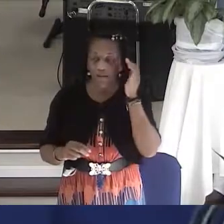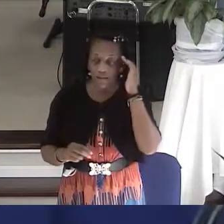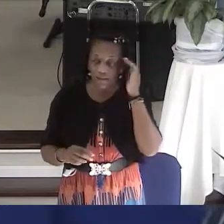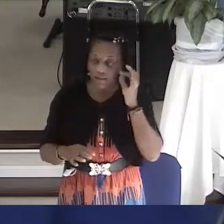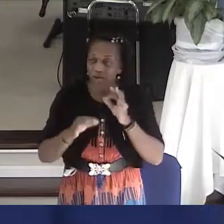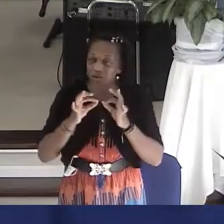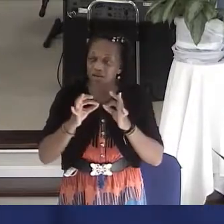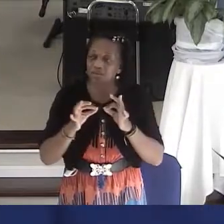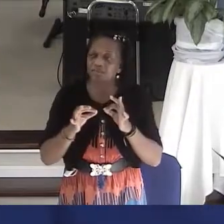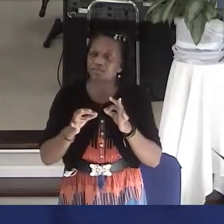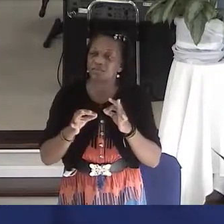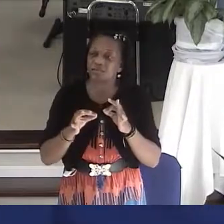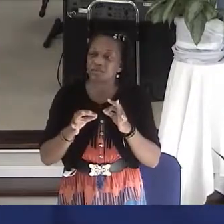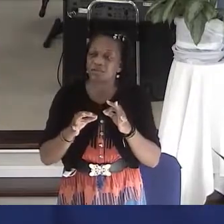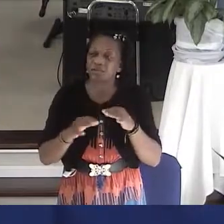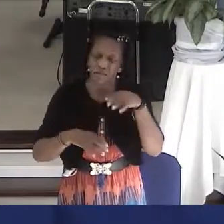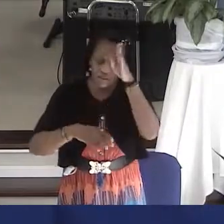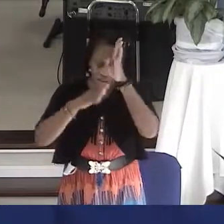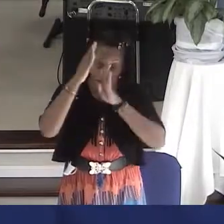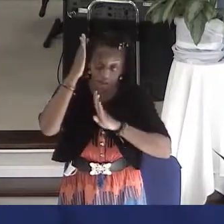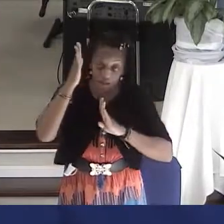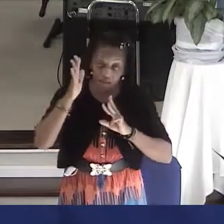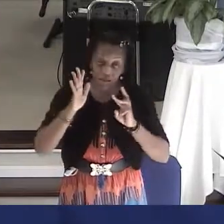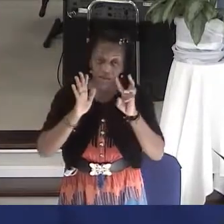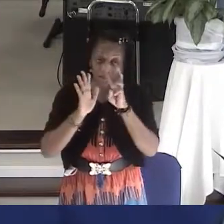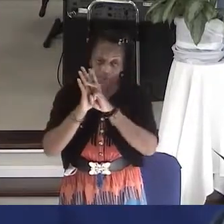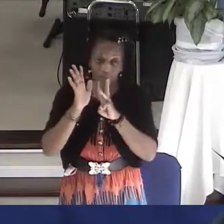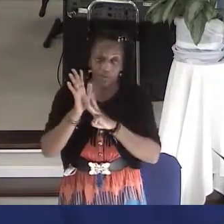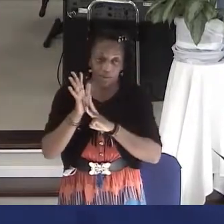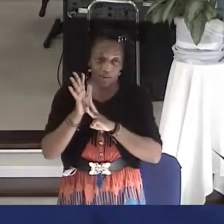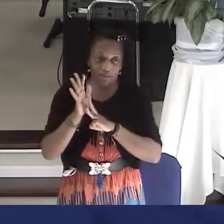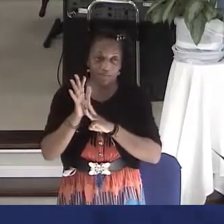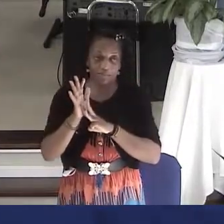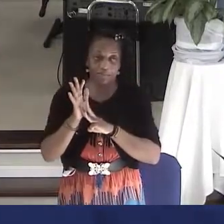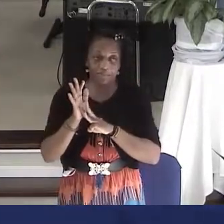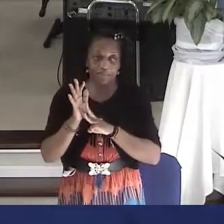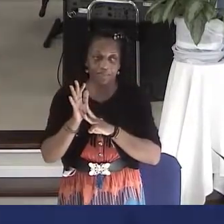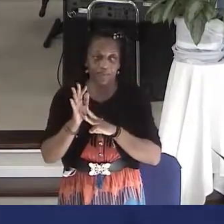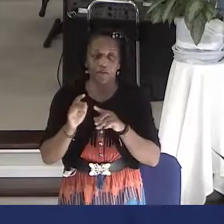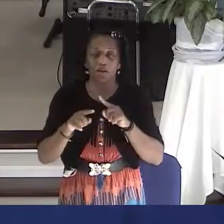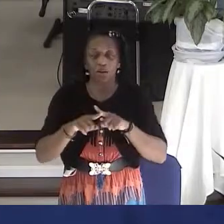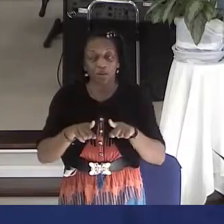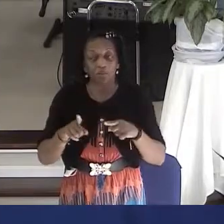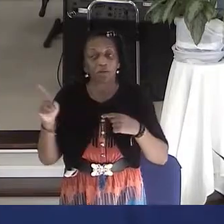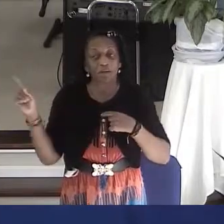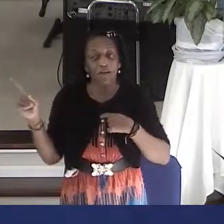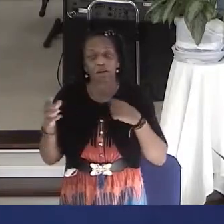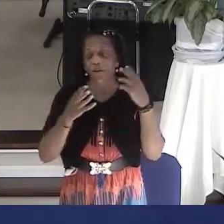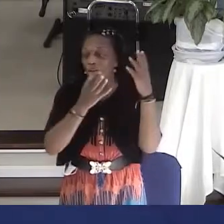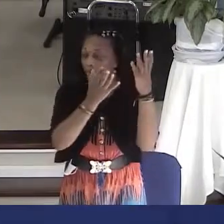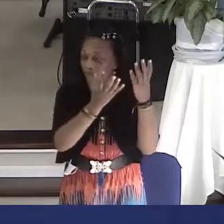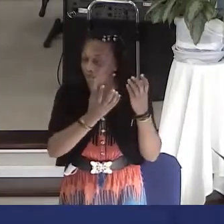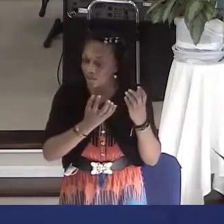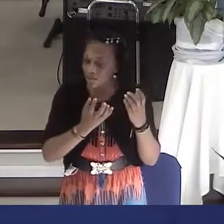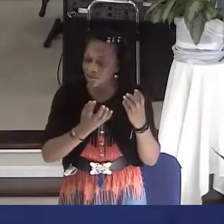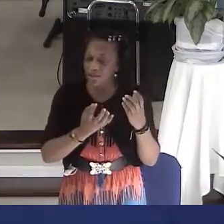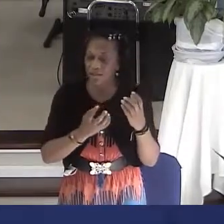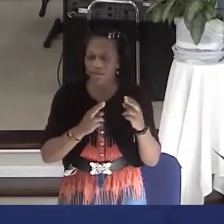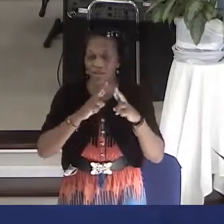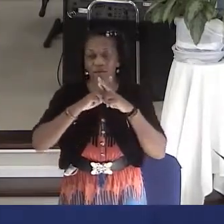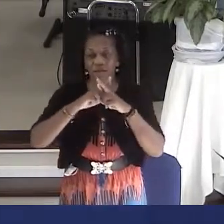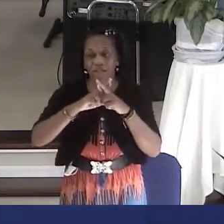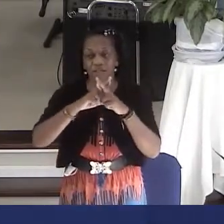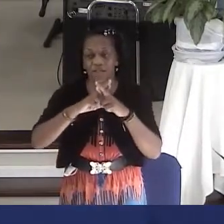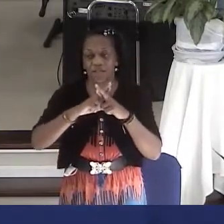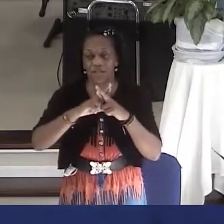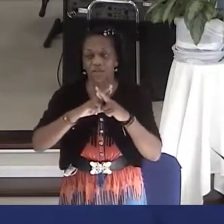work. And so when I would pray for everybody, my family members, everything. And